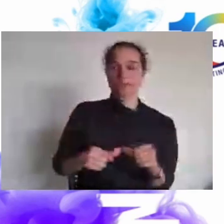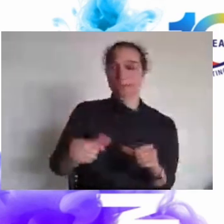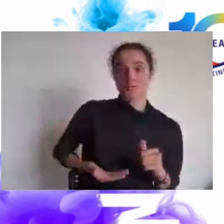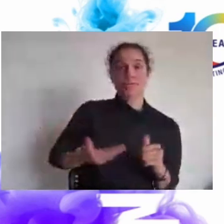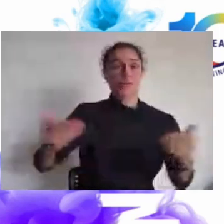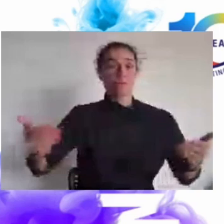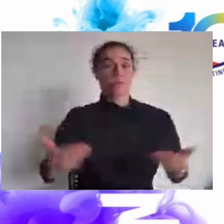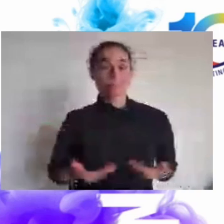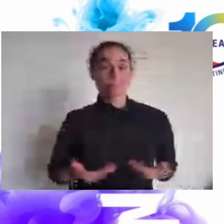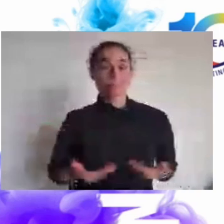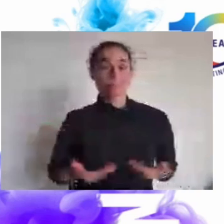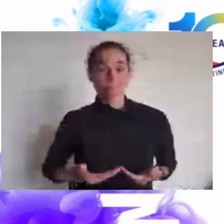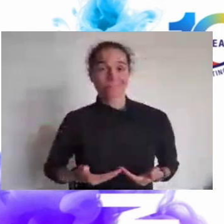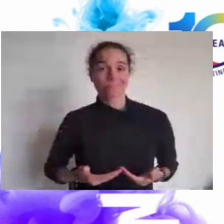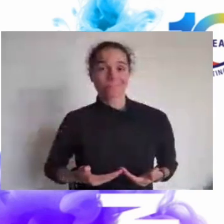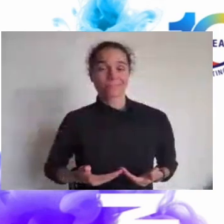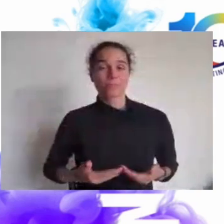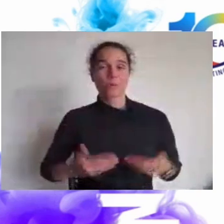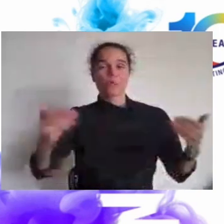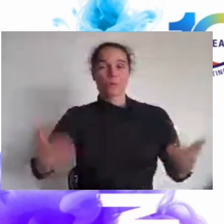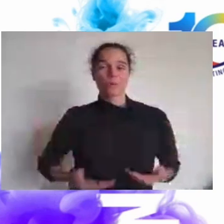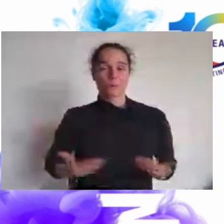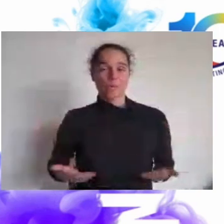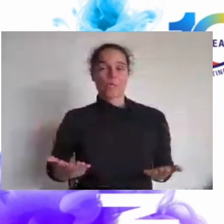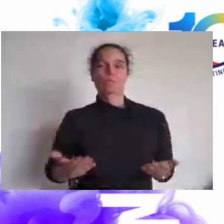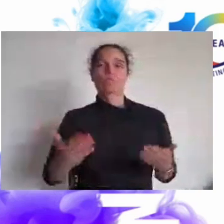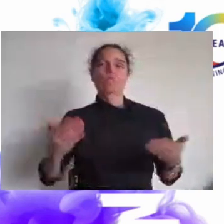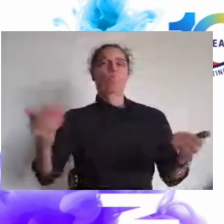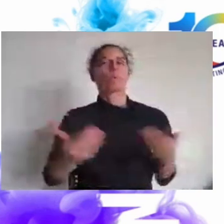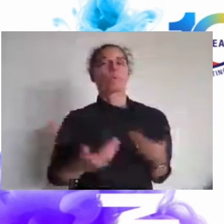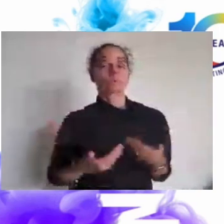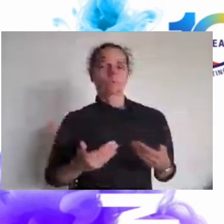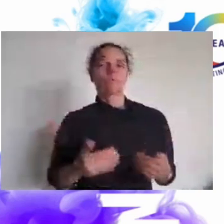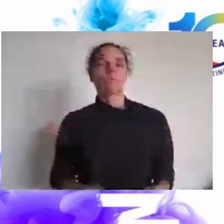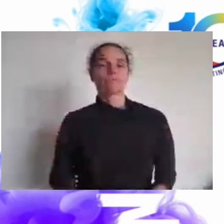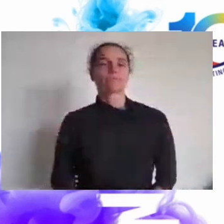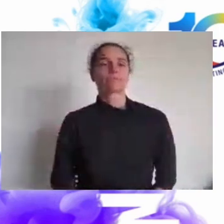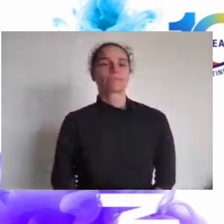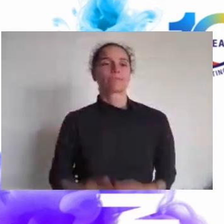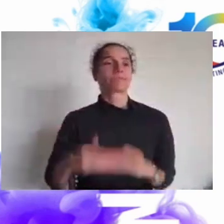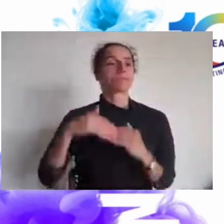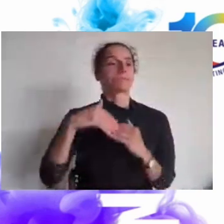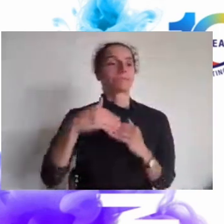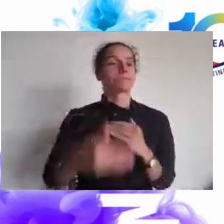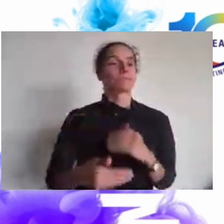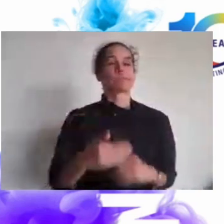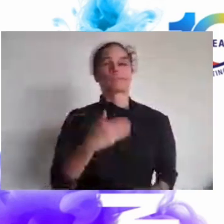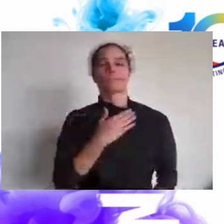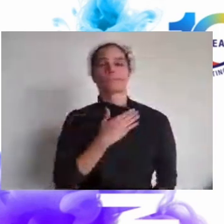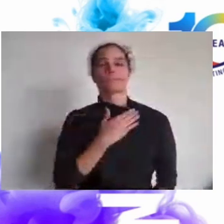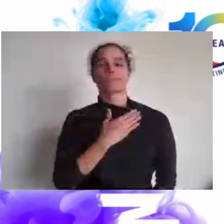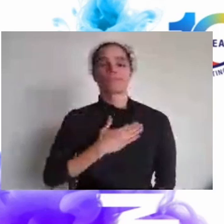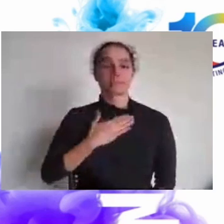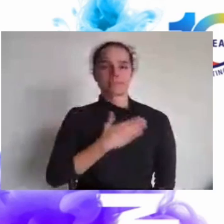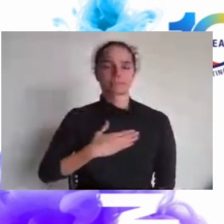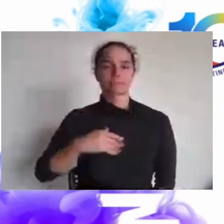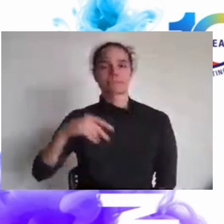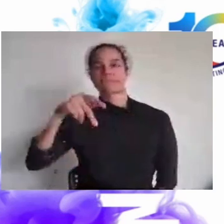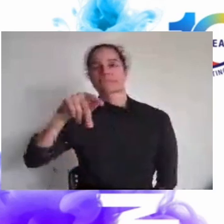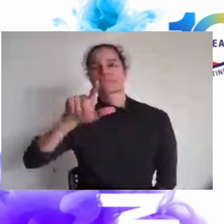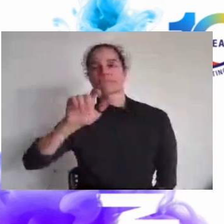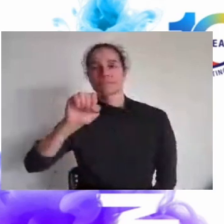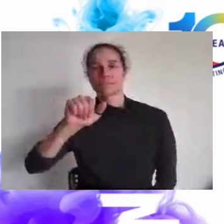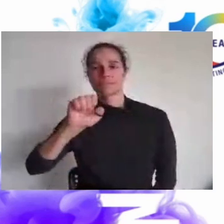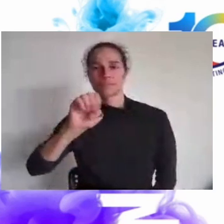Welcome. Welcome. Good. And the next word is please.